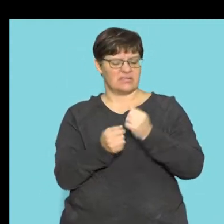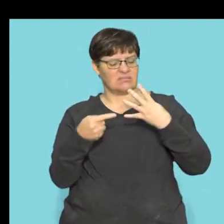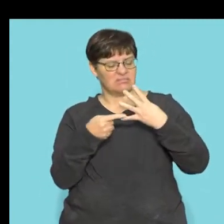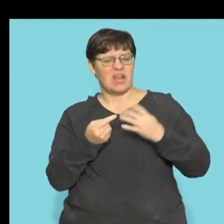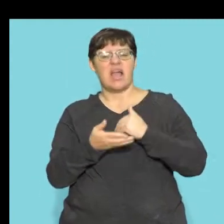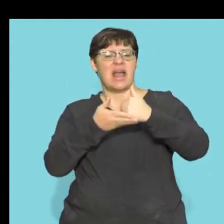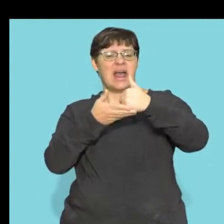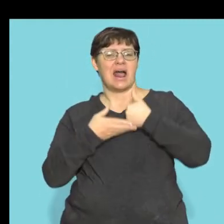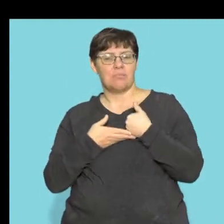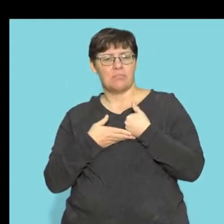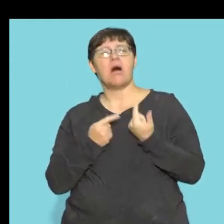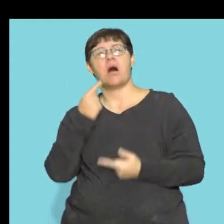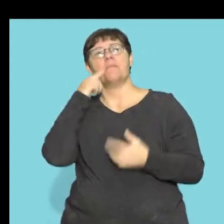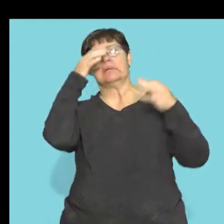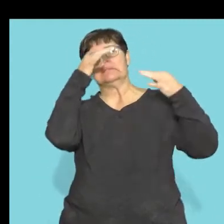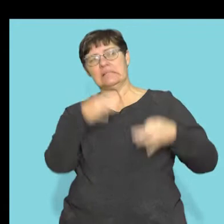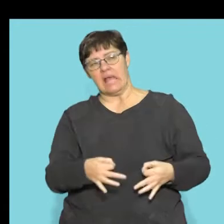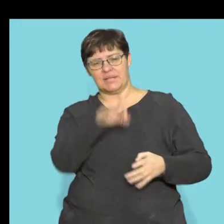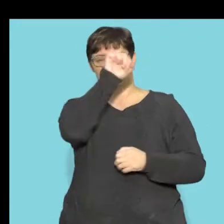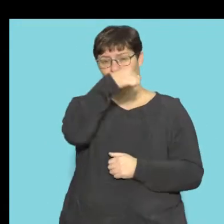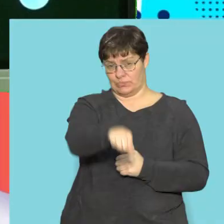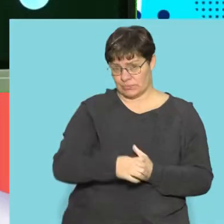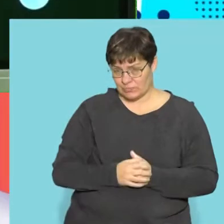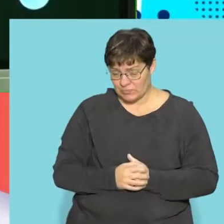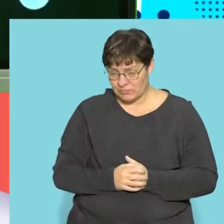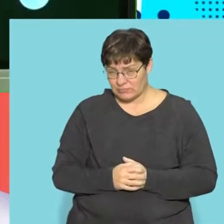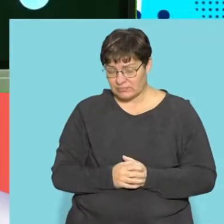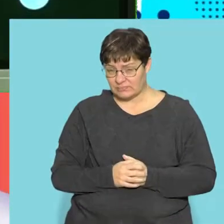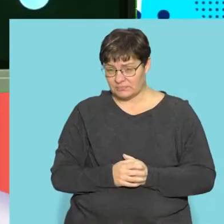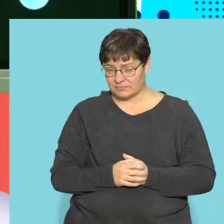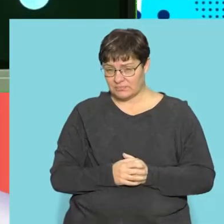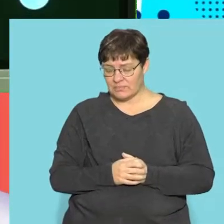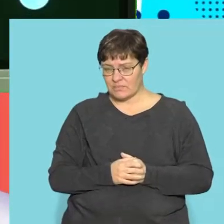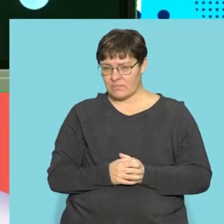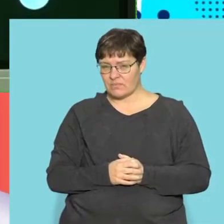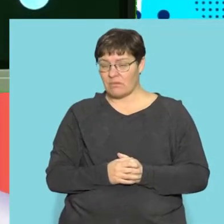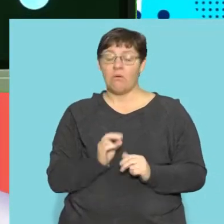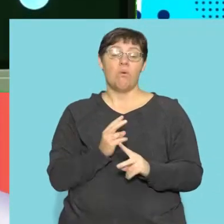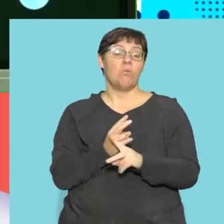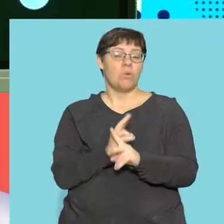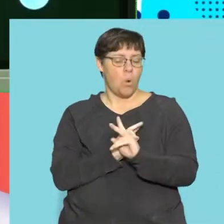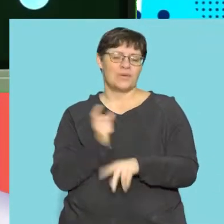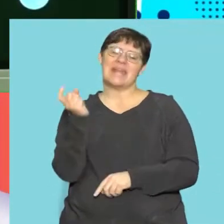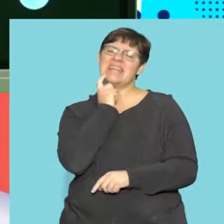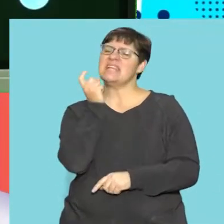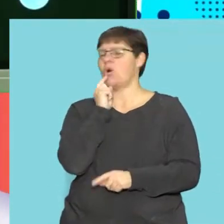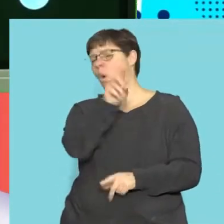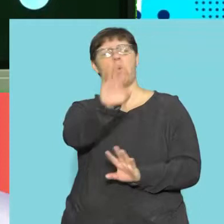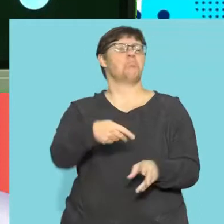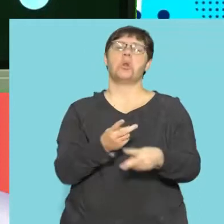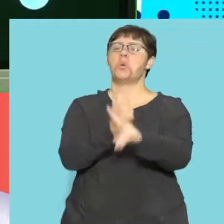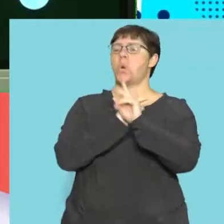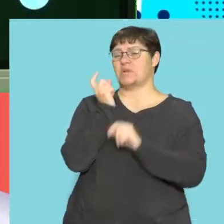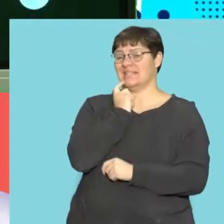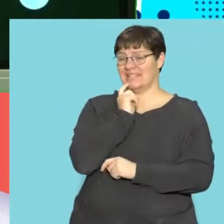you to make these wise decisions? Now, guys, I know that a loan is always the easy option to go